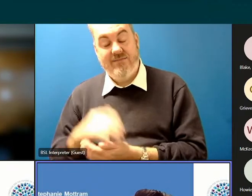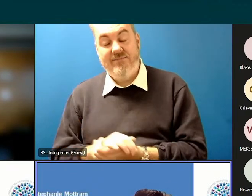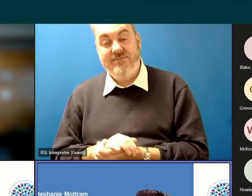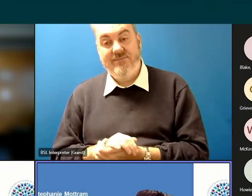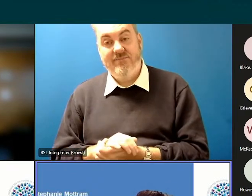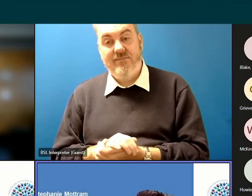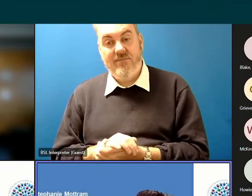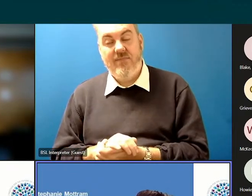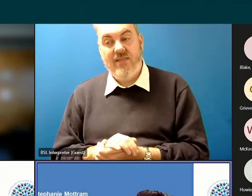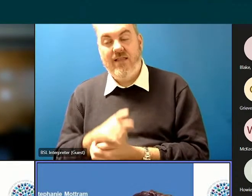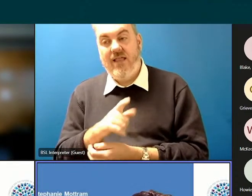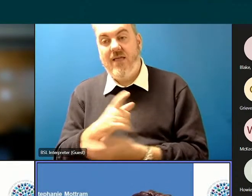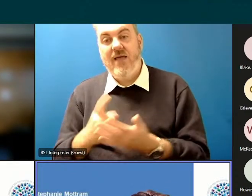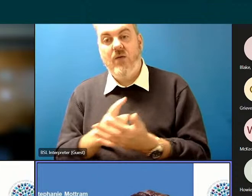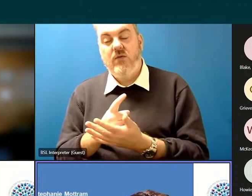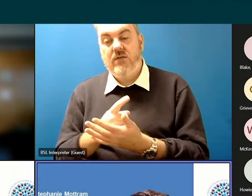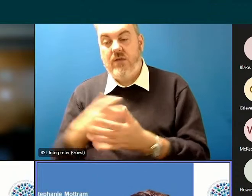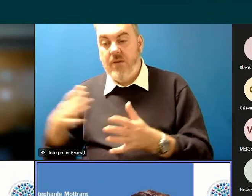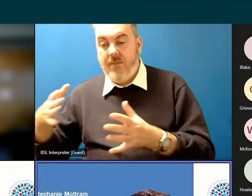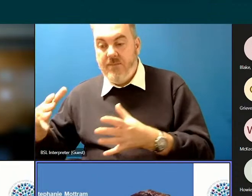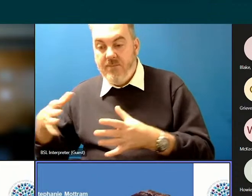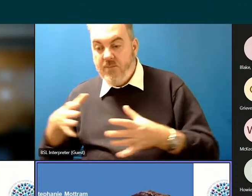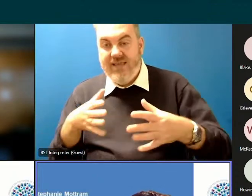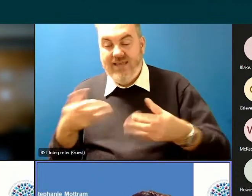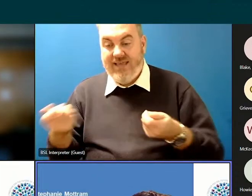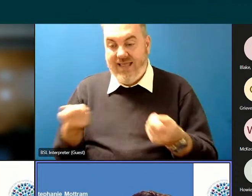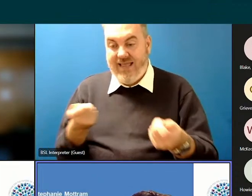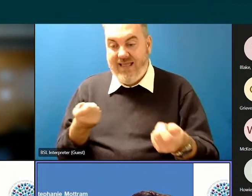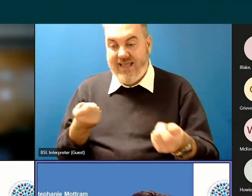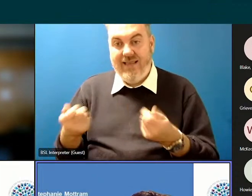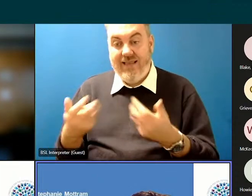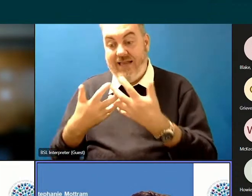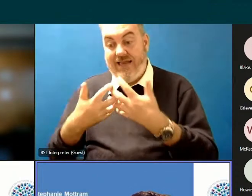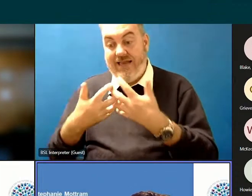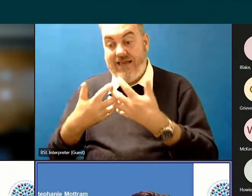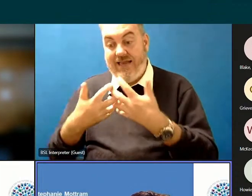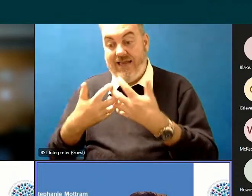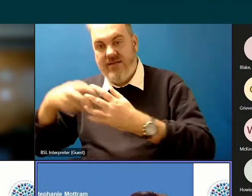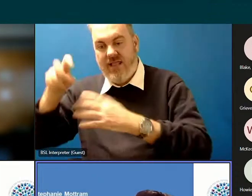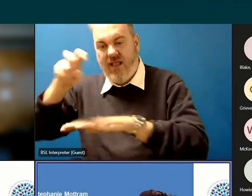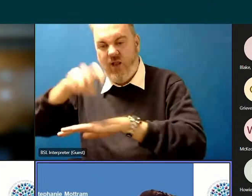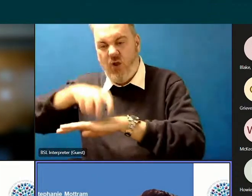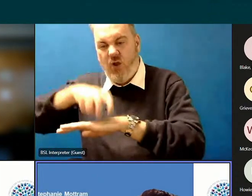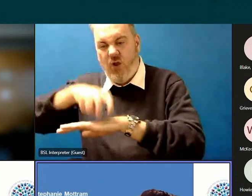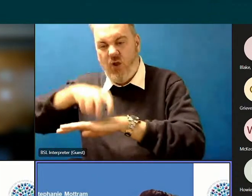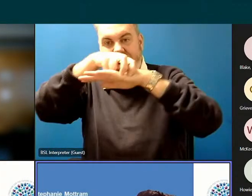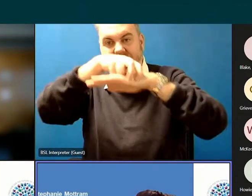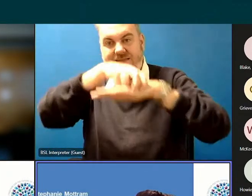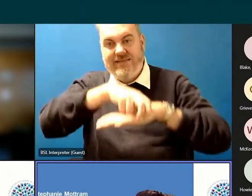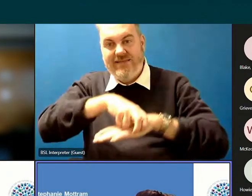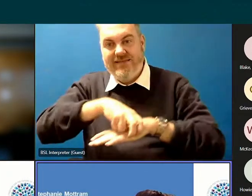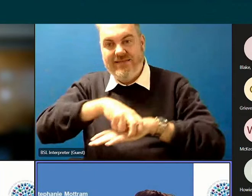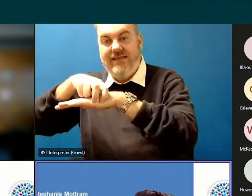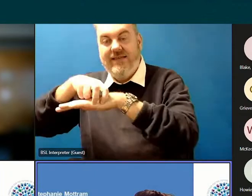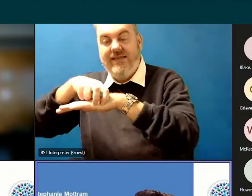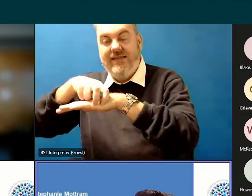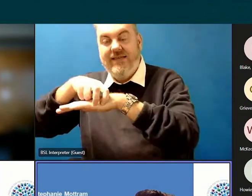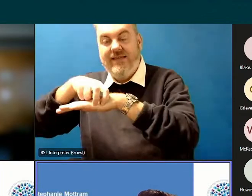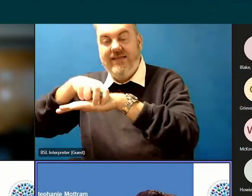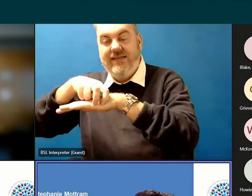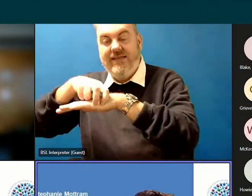the kind of moving and handling and equipment, etc., whereby insurance sometimes for our